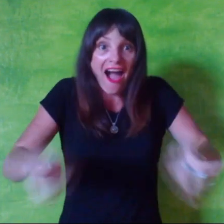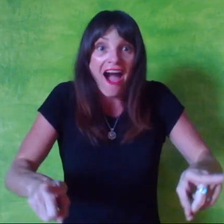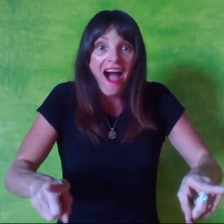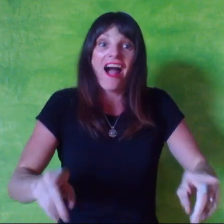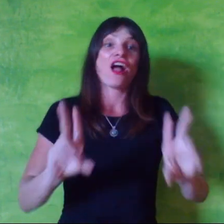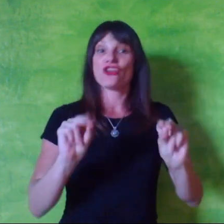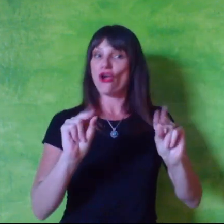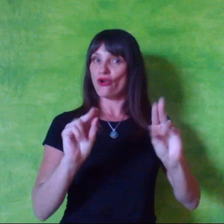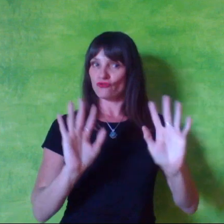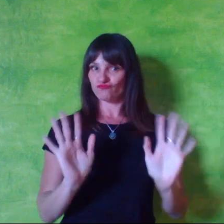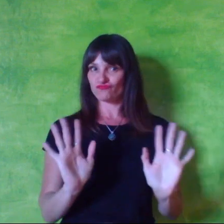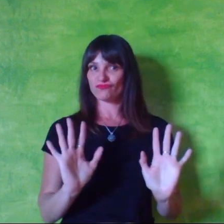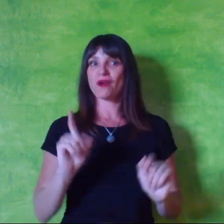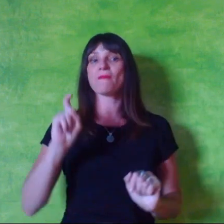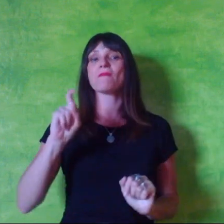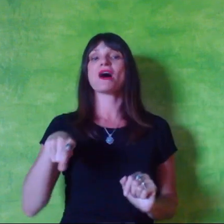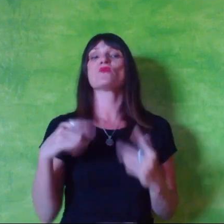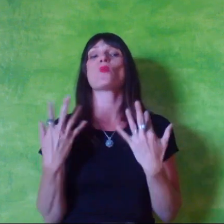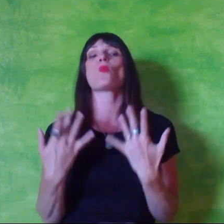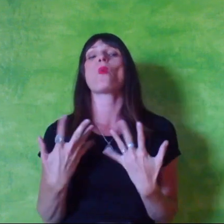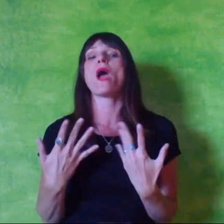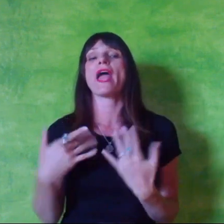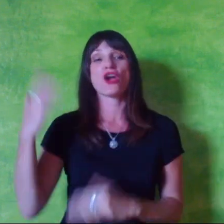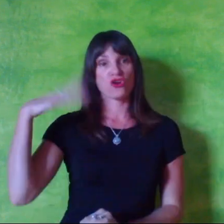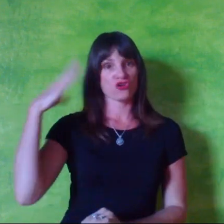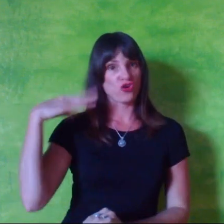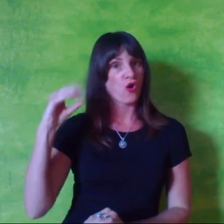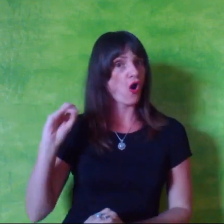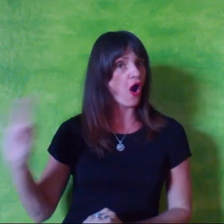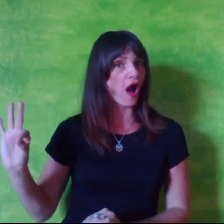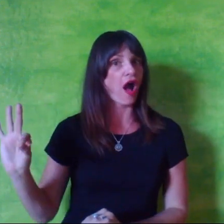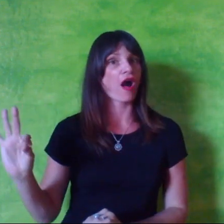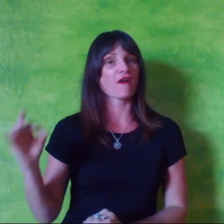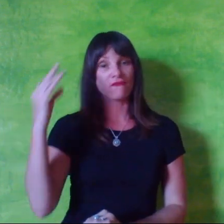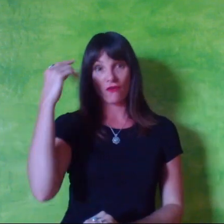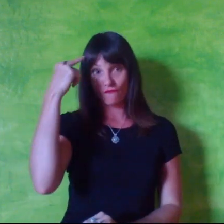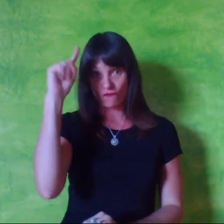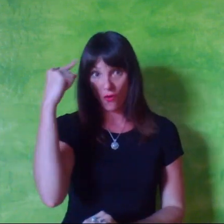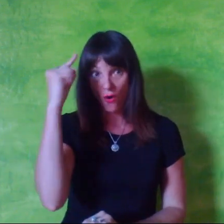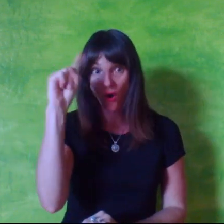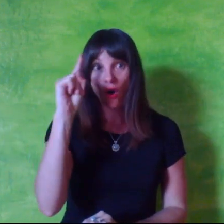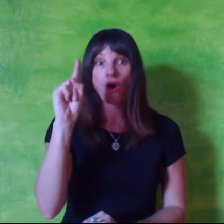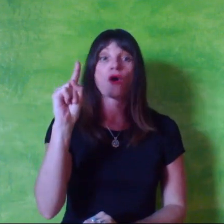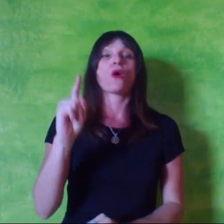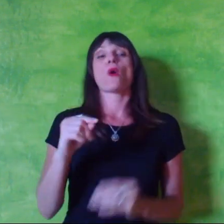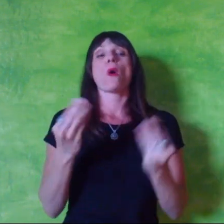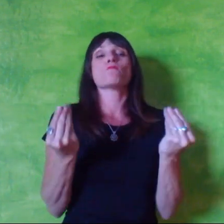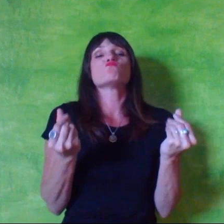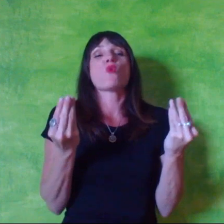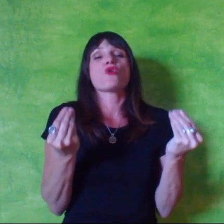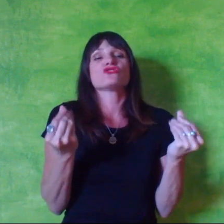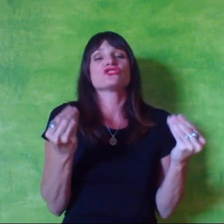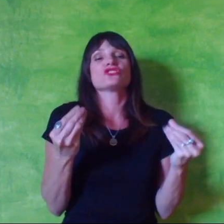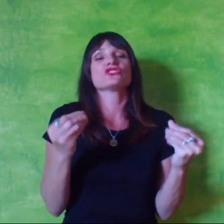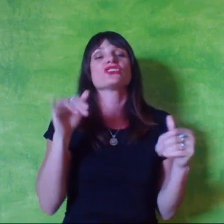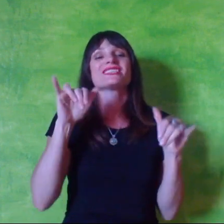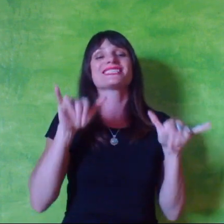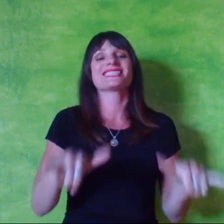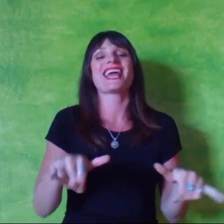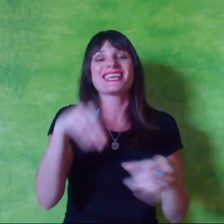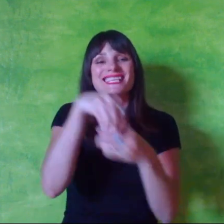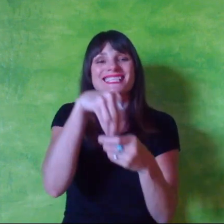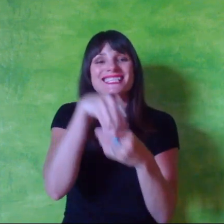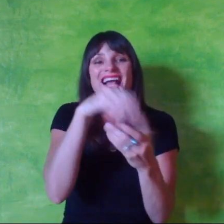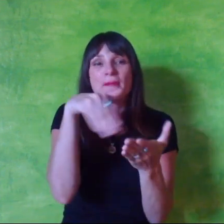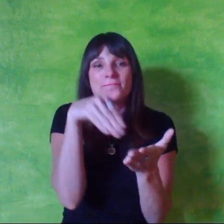going to draw the moisture into the center of the beef. It's called relaxing the meat. It'll